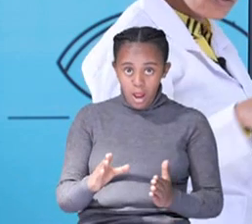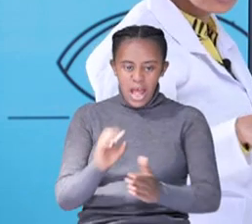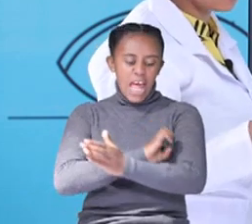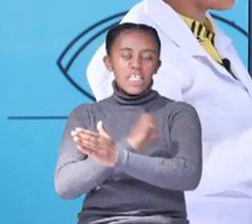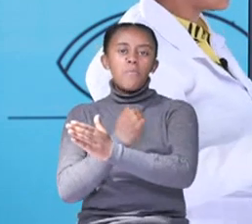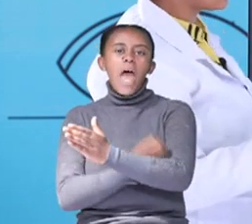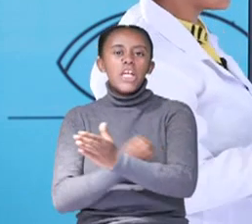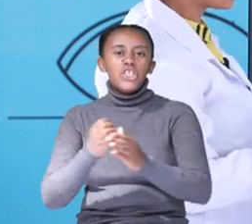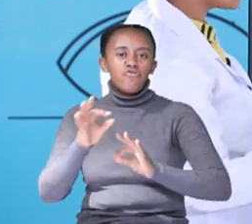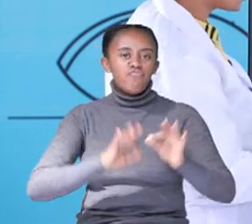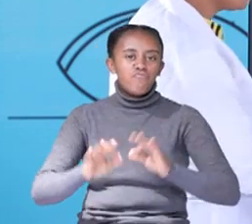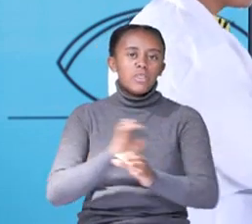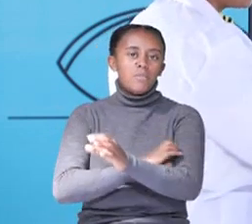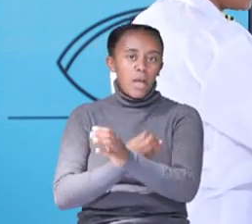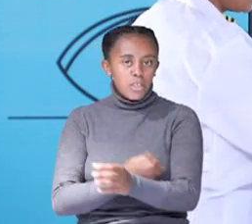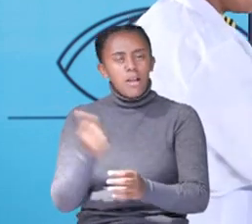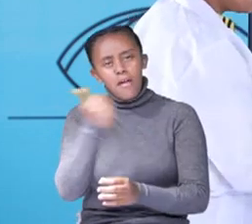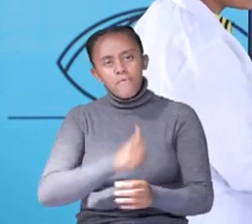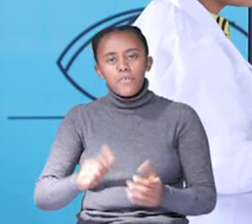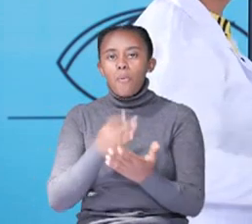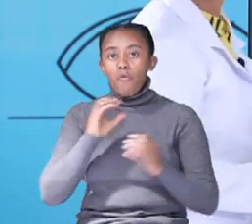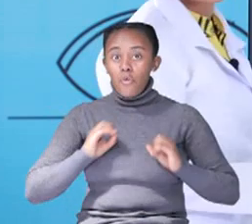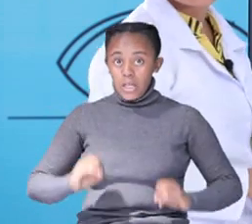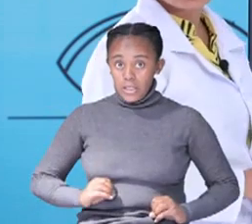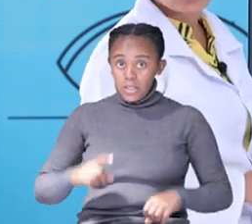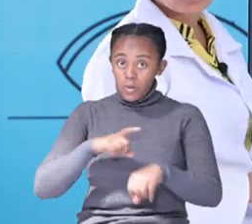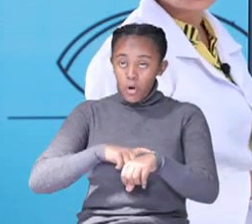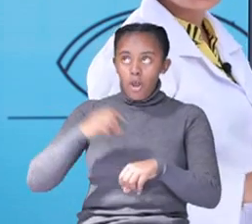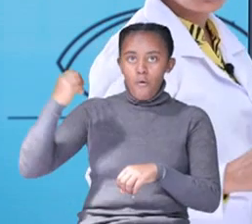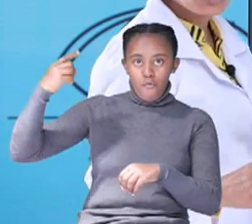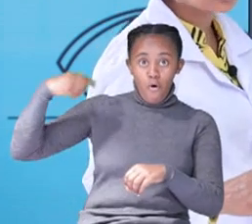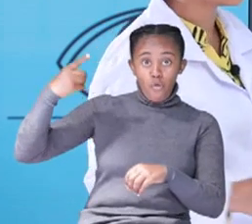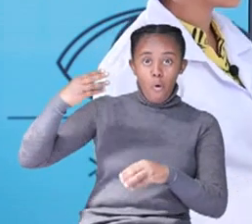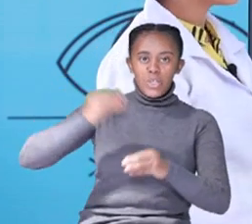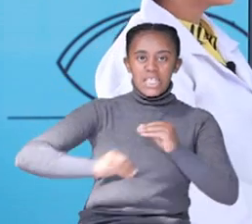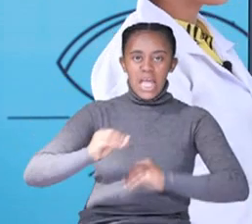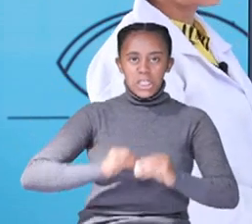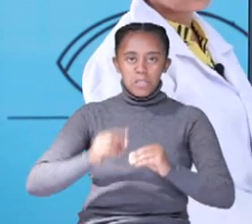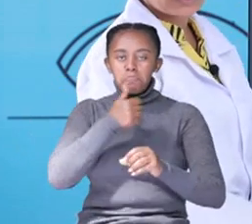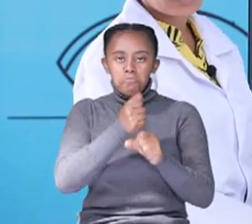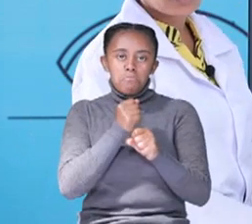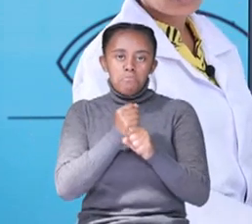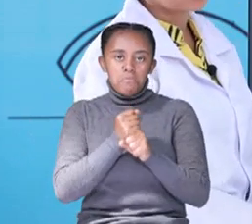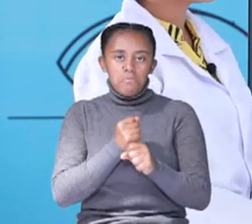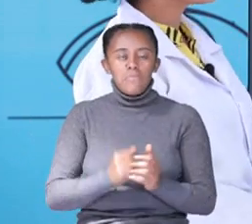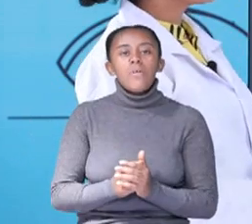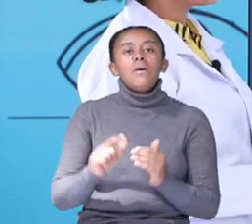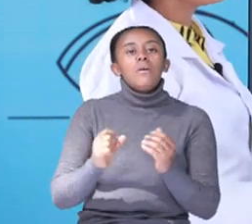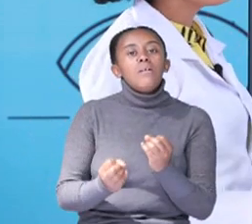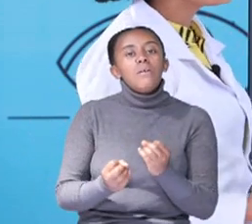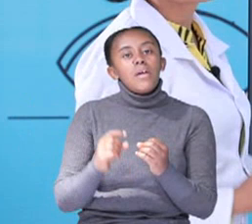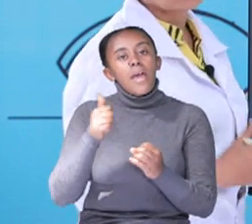in every type of living organism, and during photosynthesis, which is unique for producers.